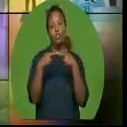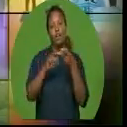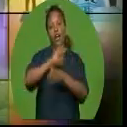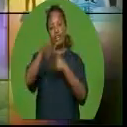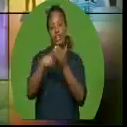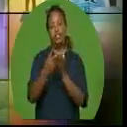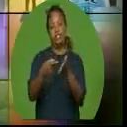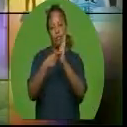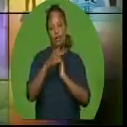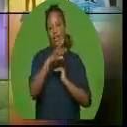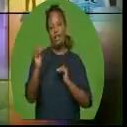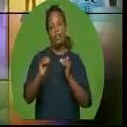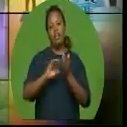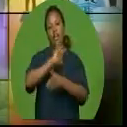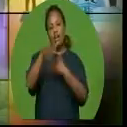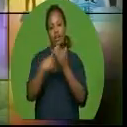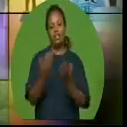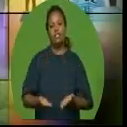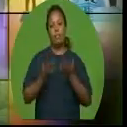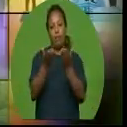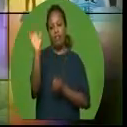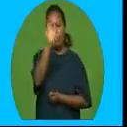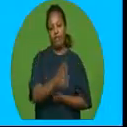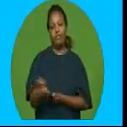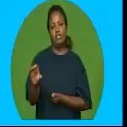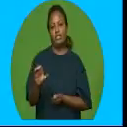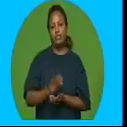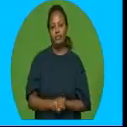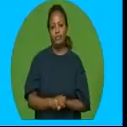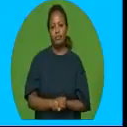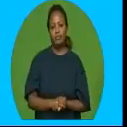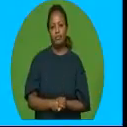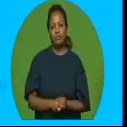aggregate demand and aggregate supply curves.